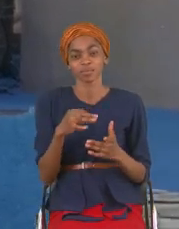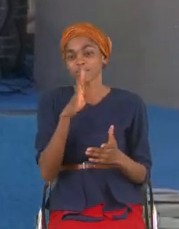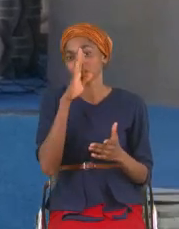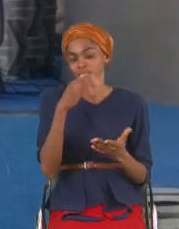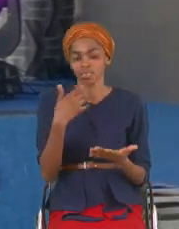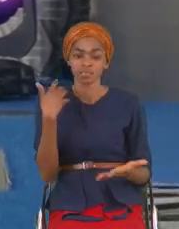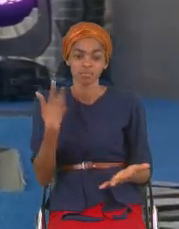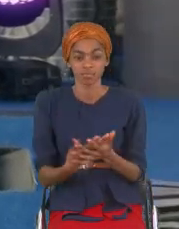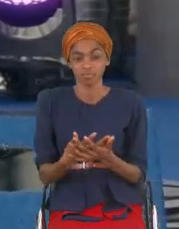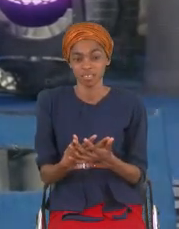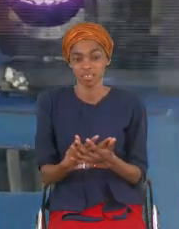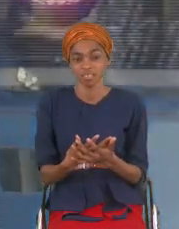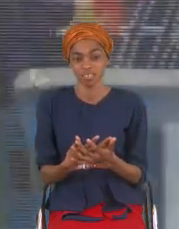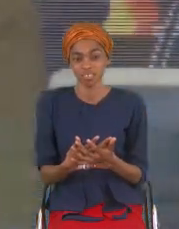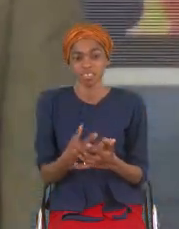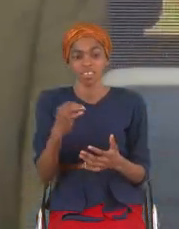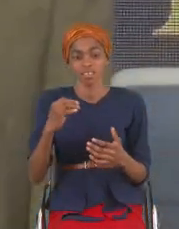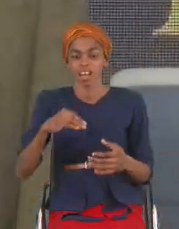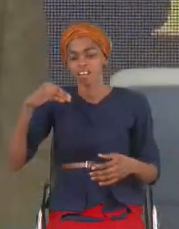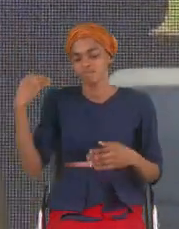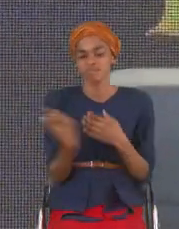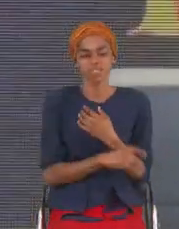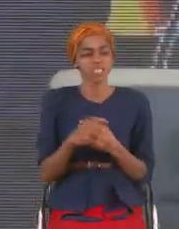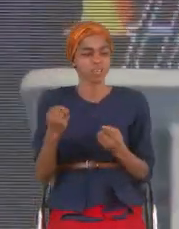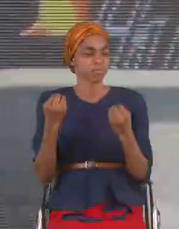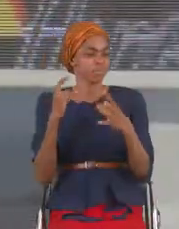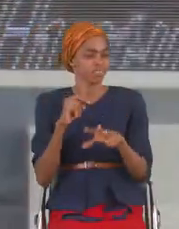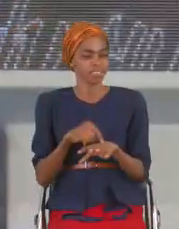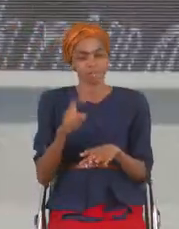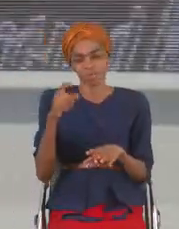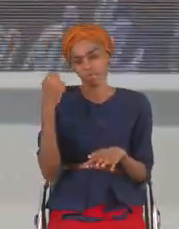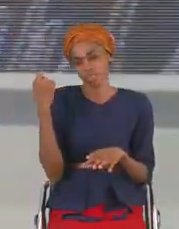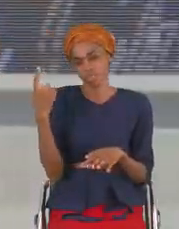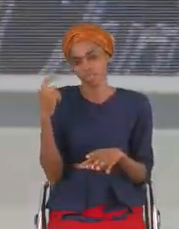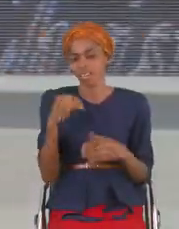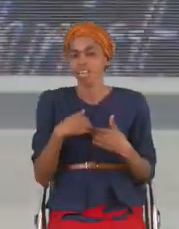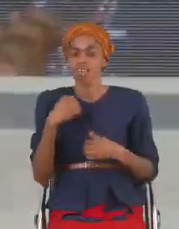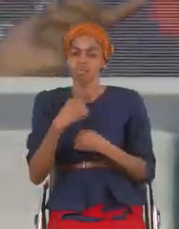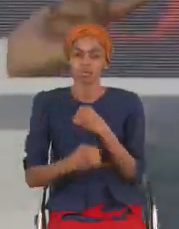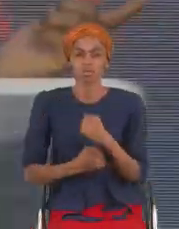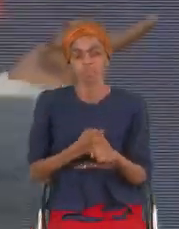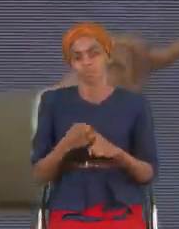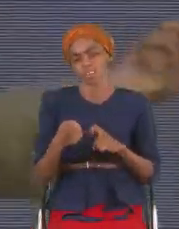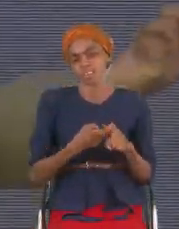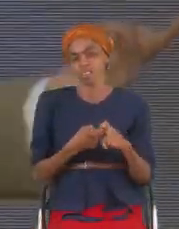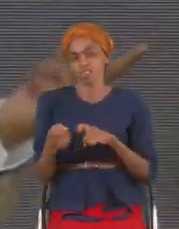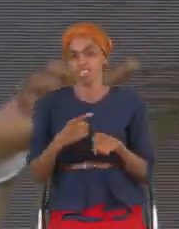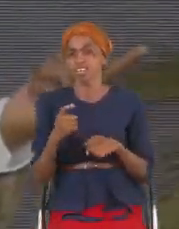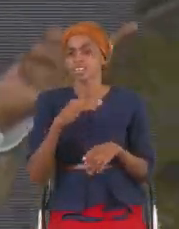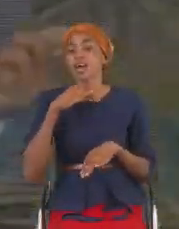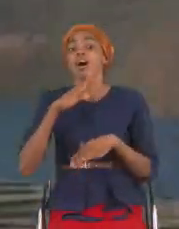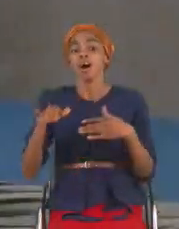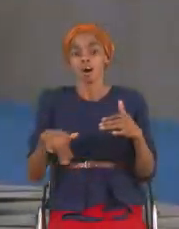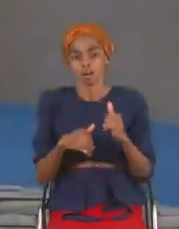you understand, they had beaten him a lot of times, you understand, he had suffered persecution. He said, all the